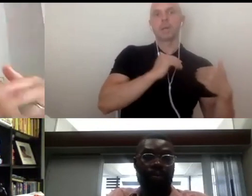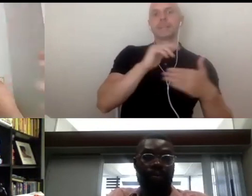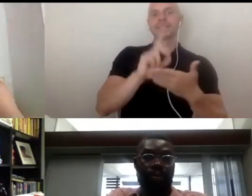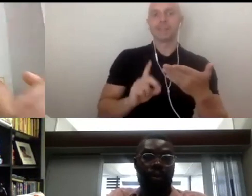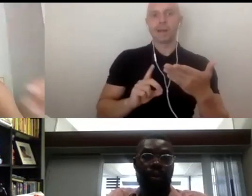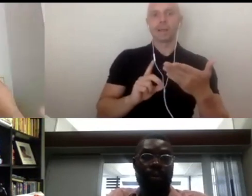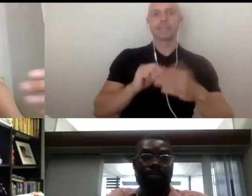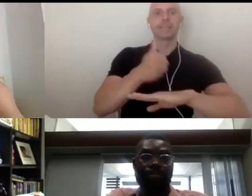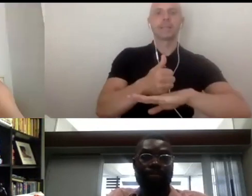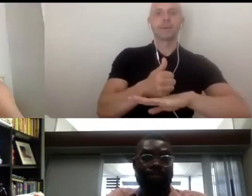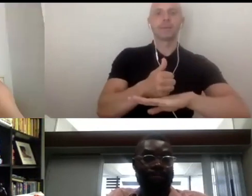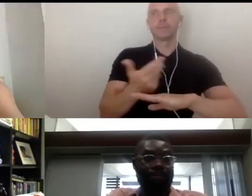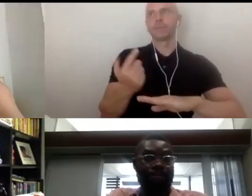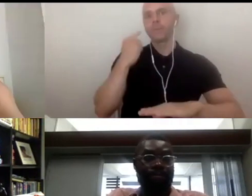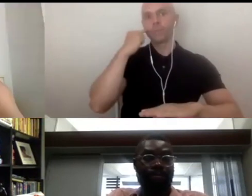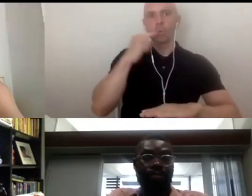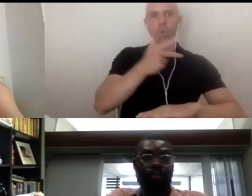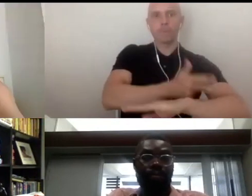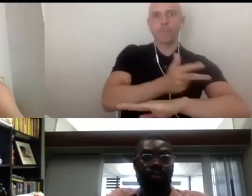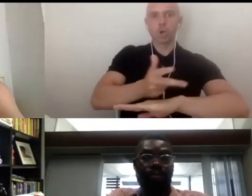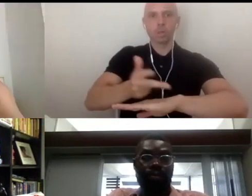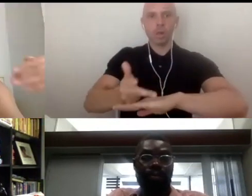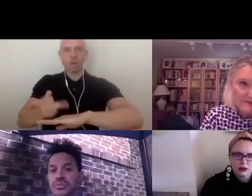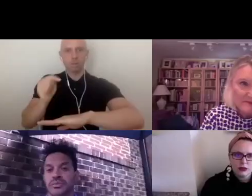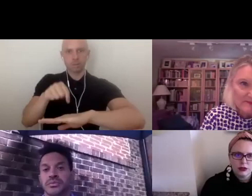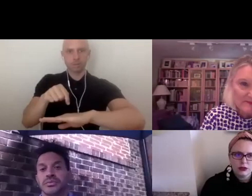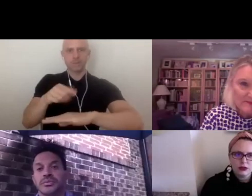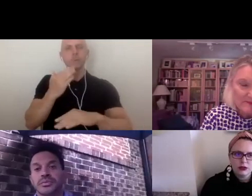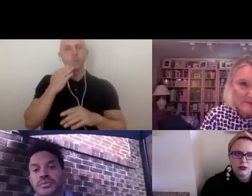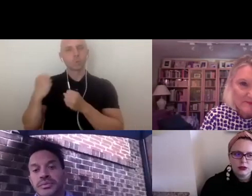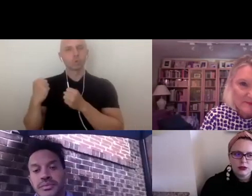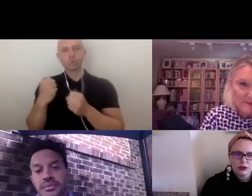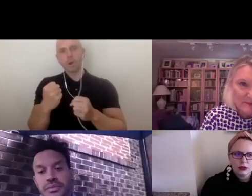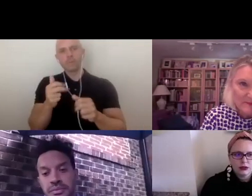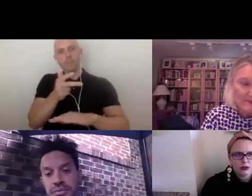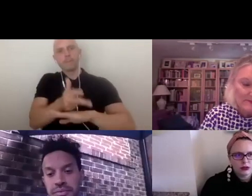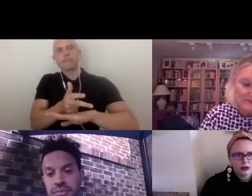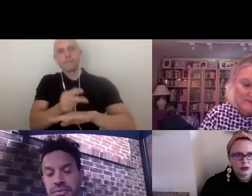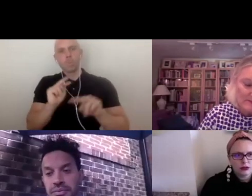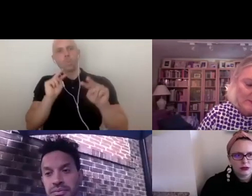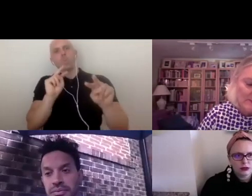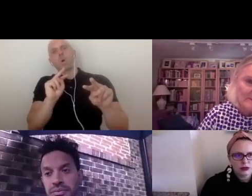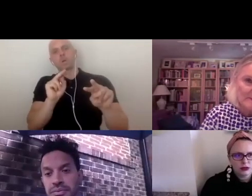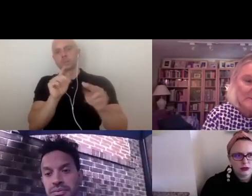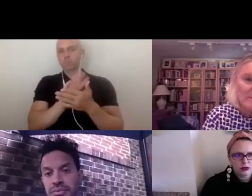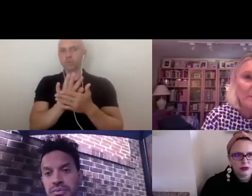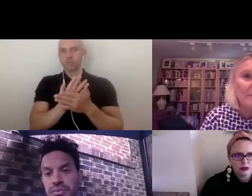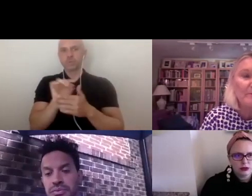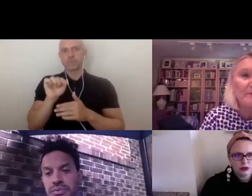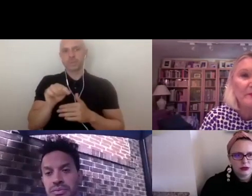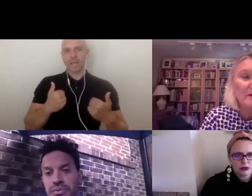because in some ways the drive-ins were done that way, or at least flat parks or something like that, that would